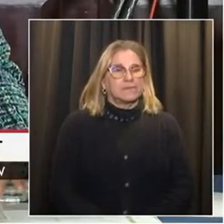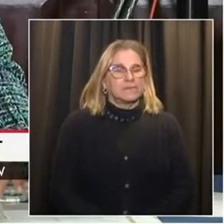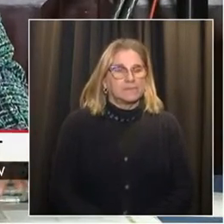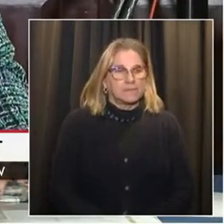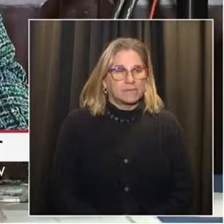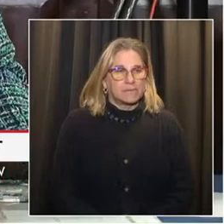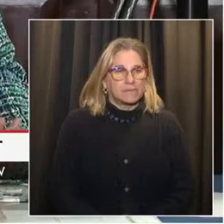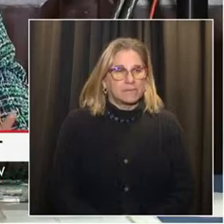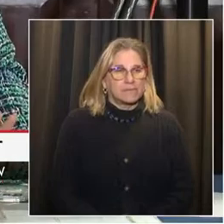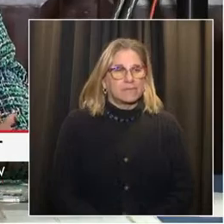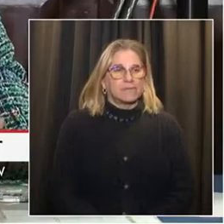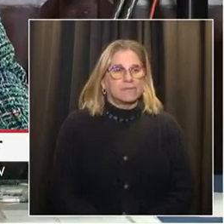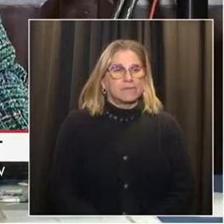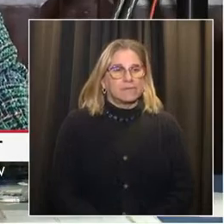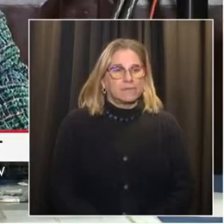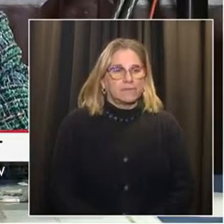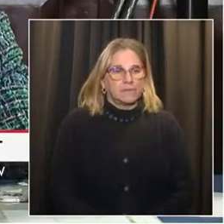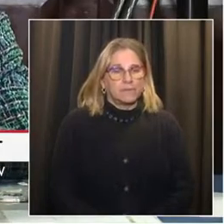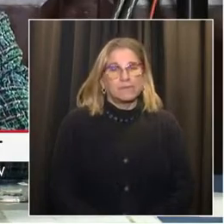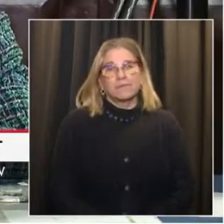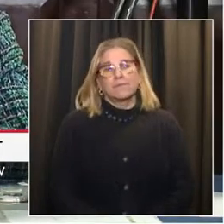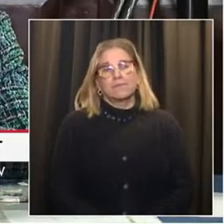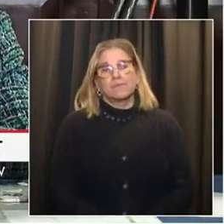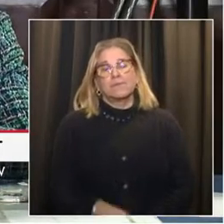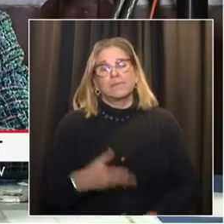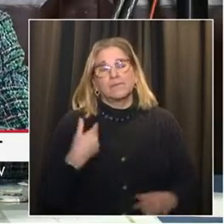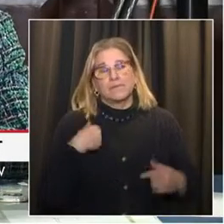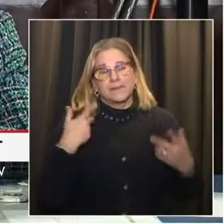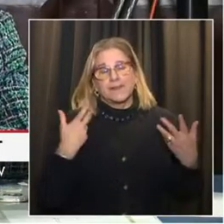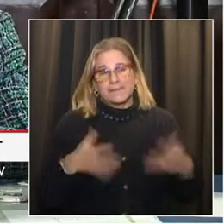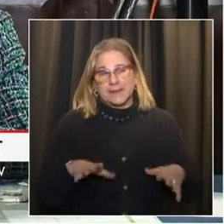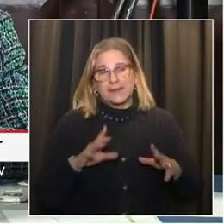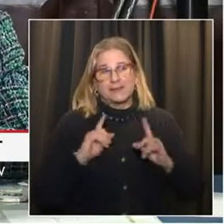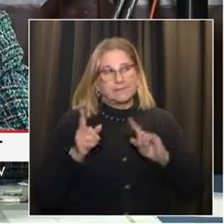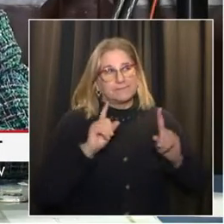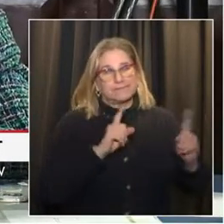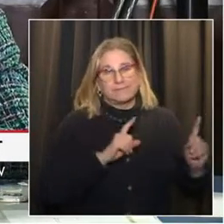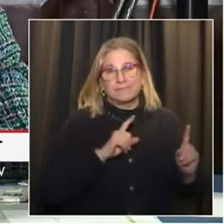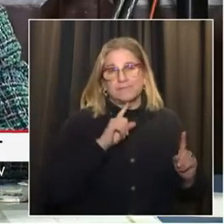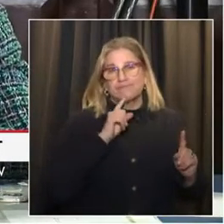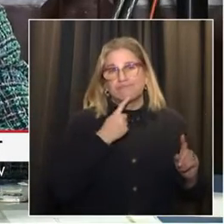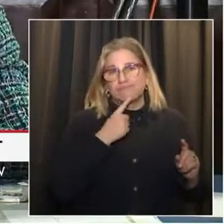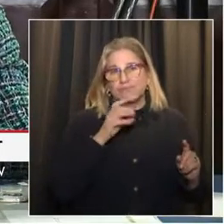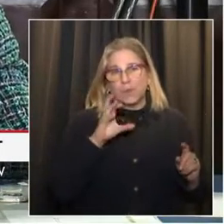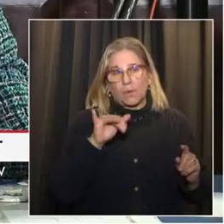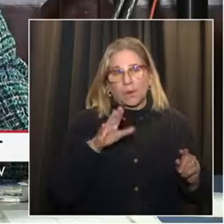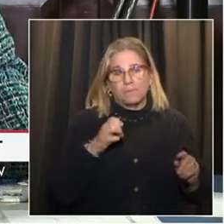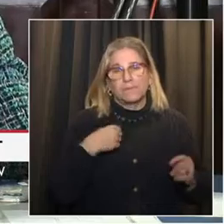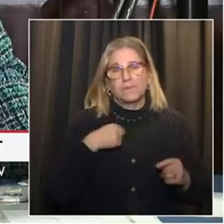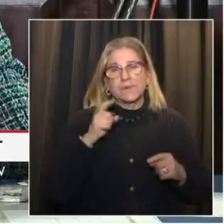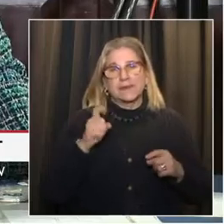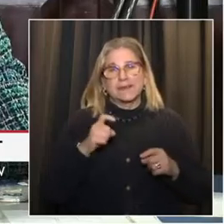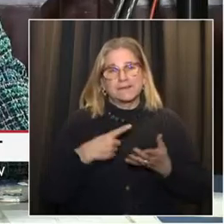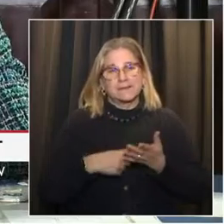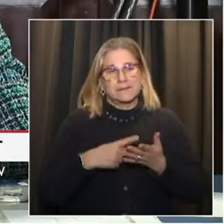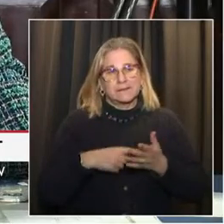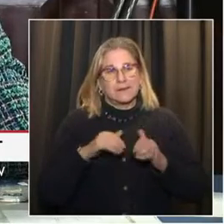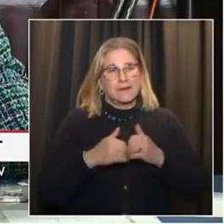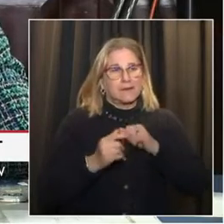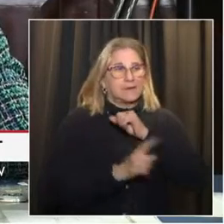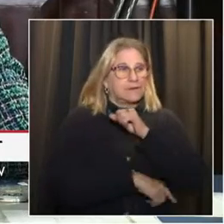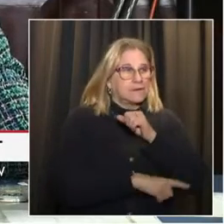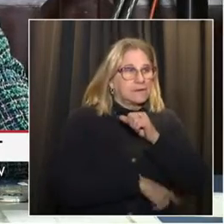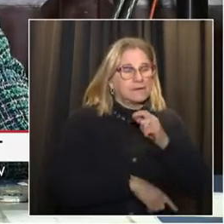this list. I don't think that they would track with the spike that we have seen in